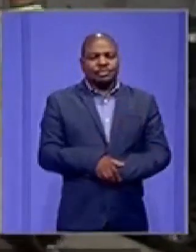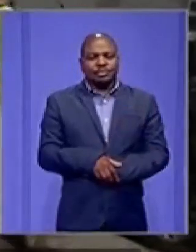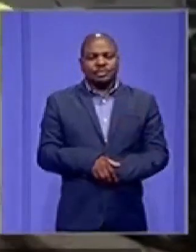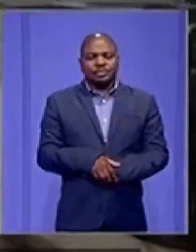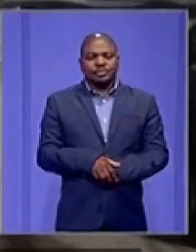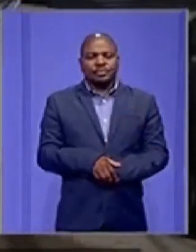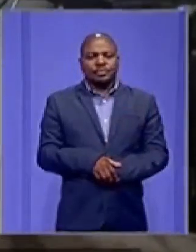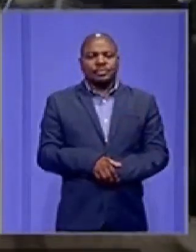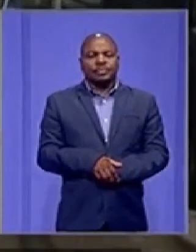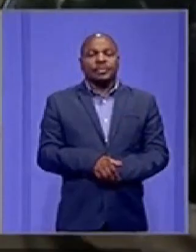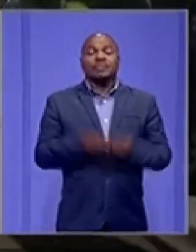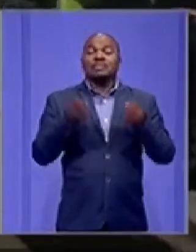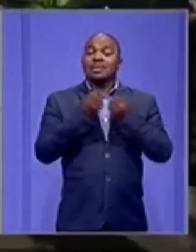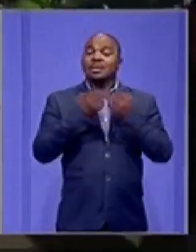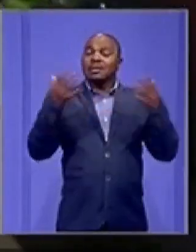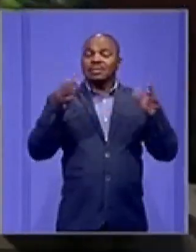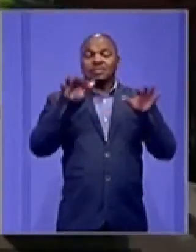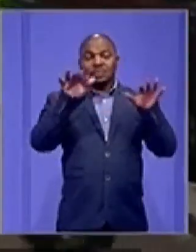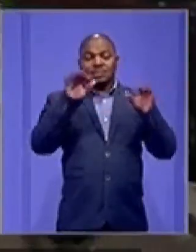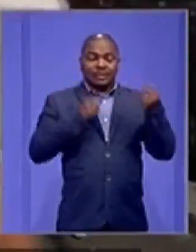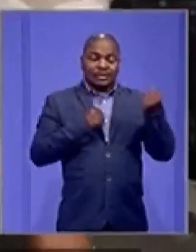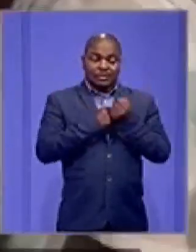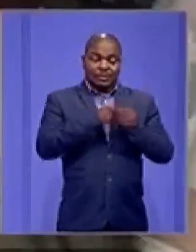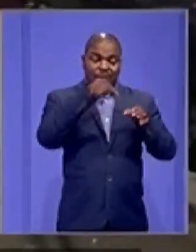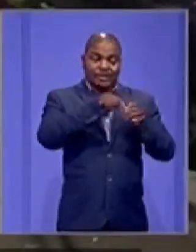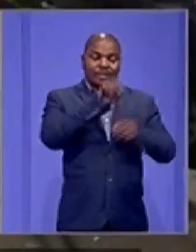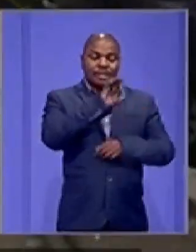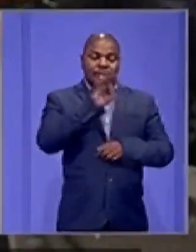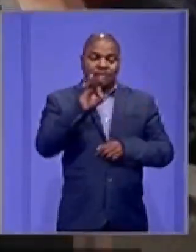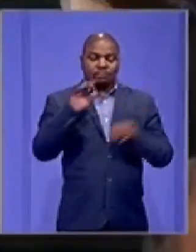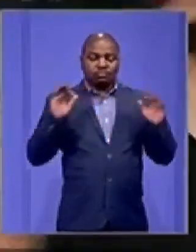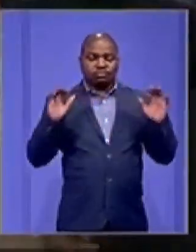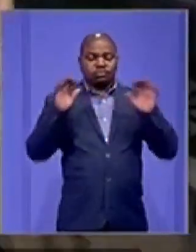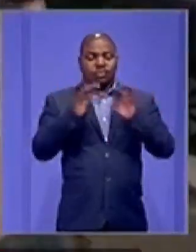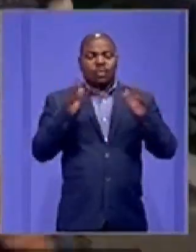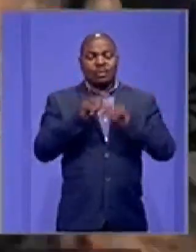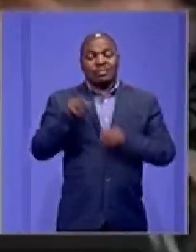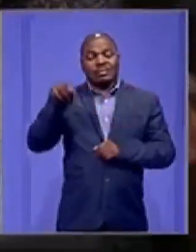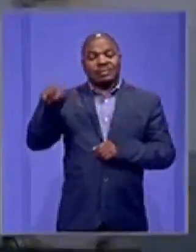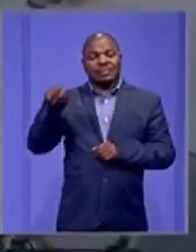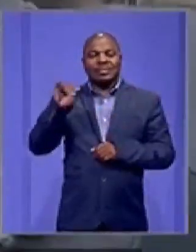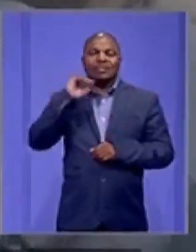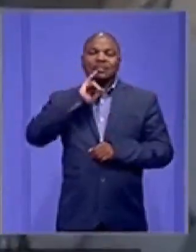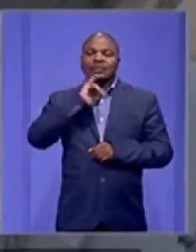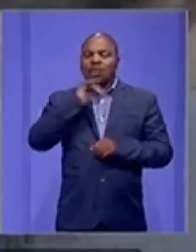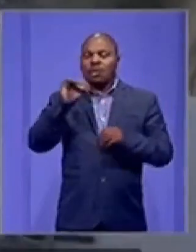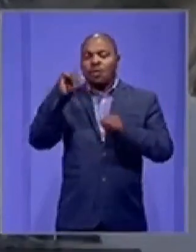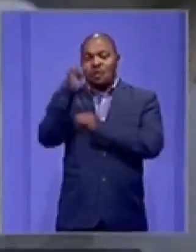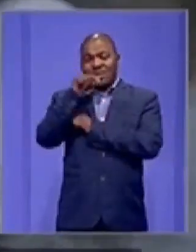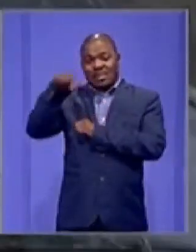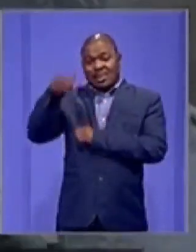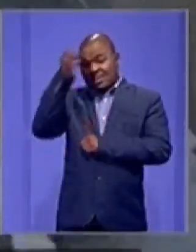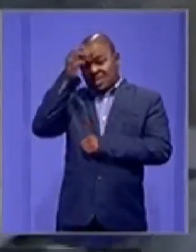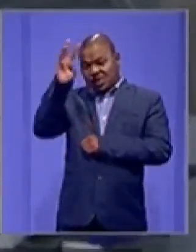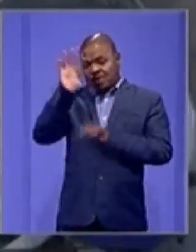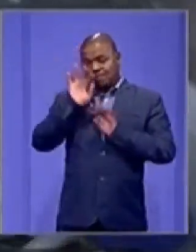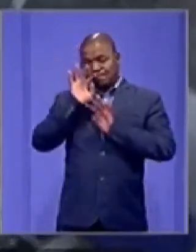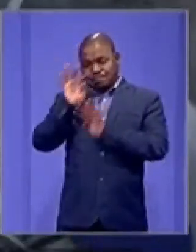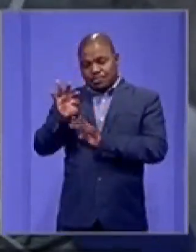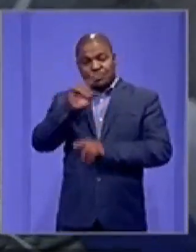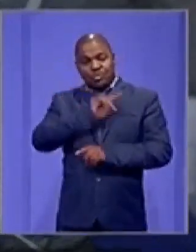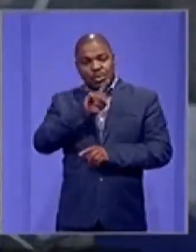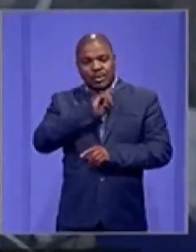Go letetšwe gore makgolokgolo a bathekgi ba EFF ba tla kopana ka ntle ga ntlo ya botseta ya Israele ka Pretoria ka